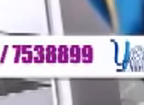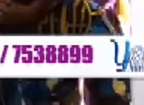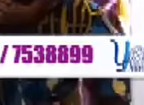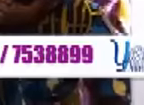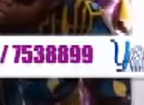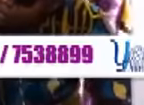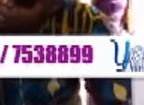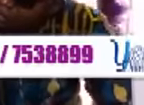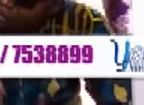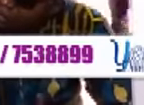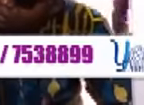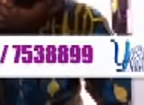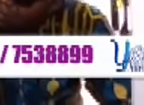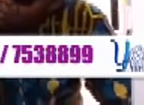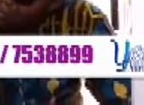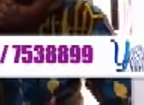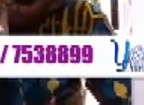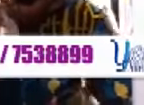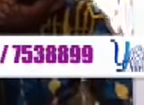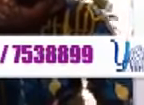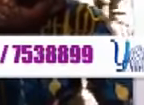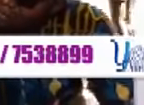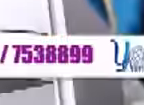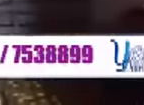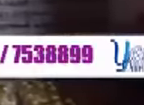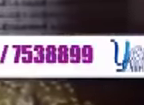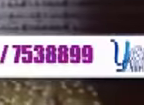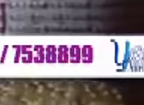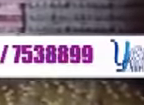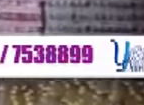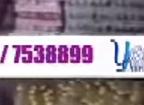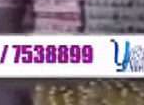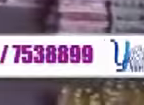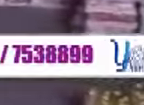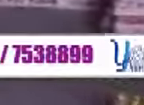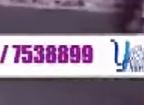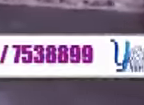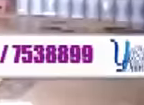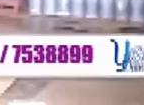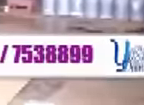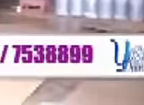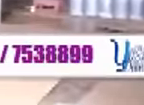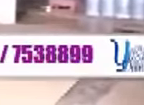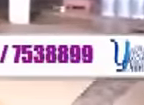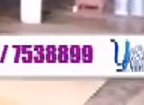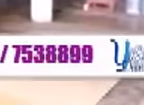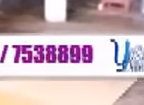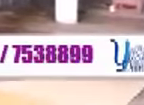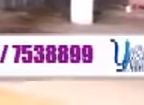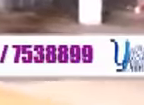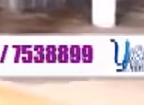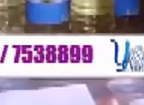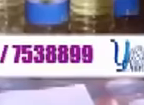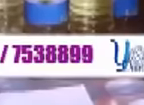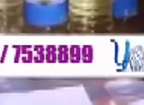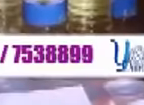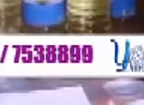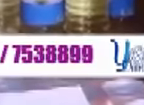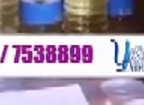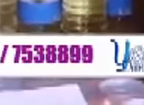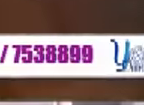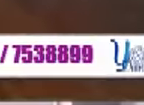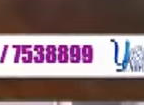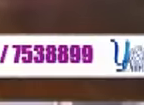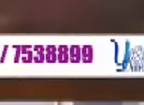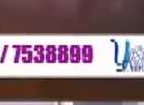nyonta andum fana nata anoda enterprise sotale wolam nyindi ko domorol fana ngol fana be firale da di manen